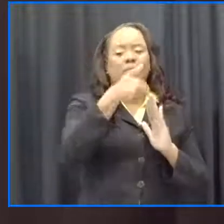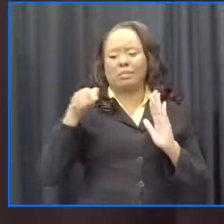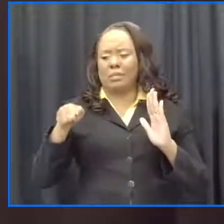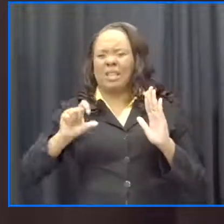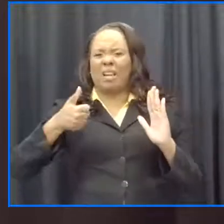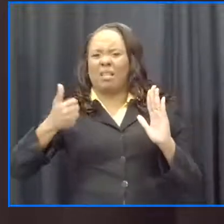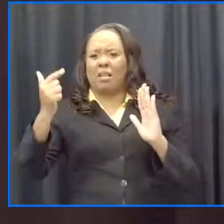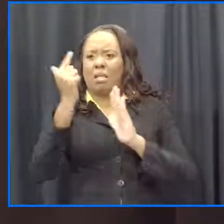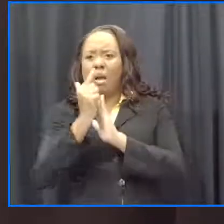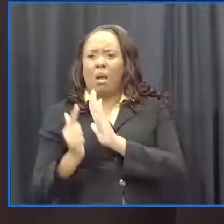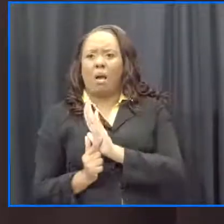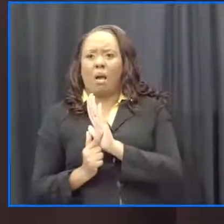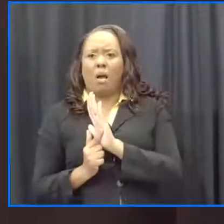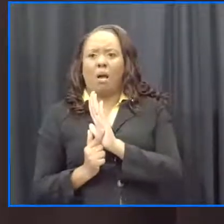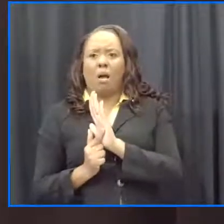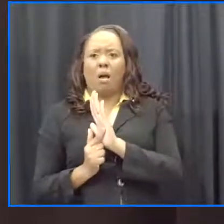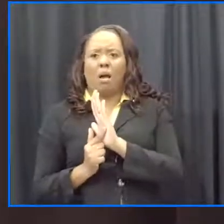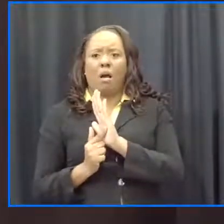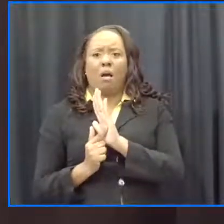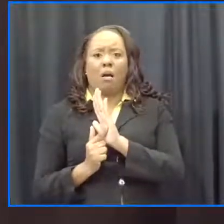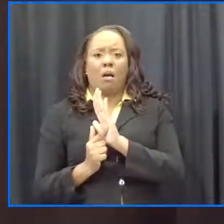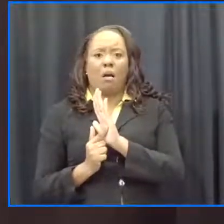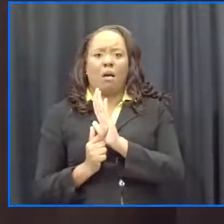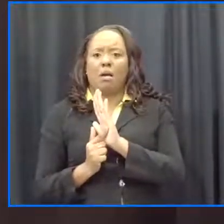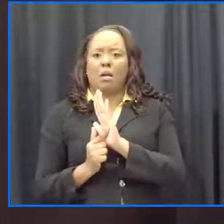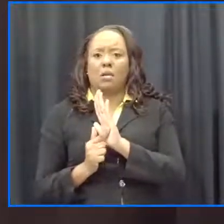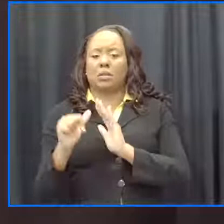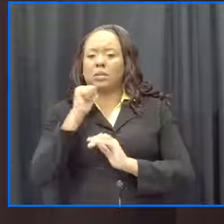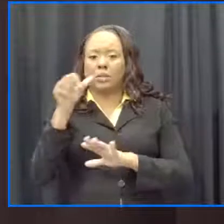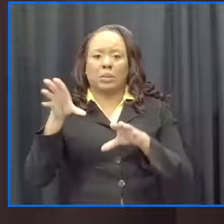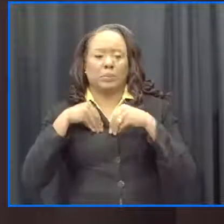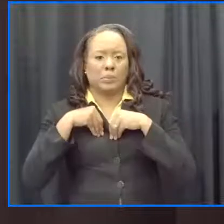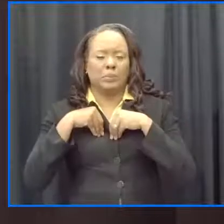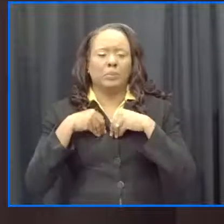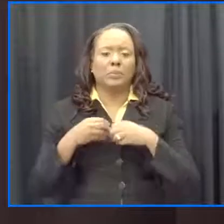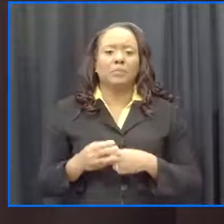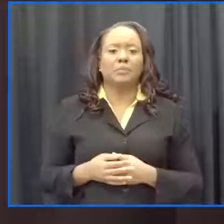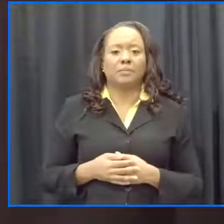other law shall, to the extent of the inconsistency, be void."